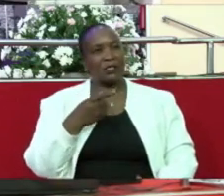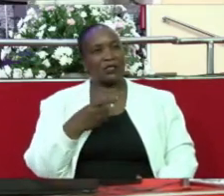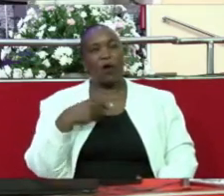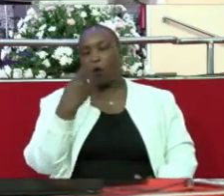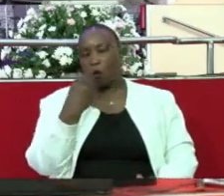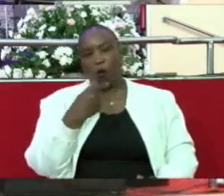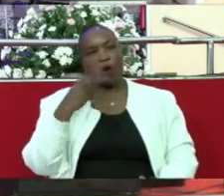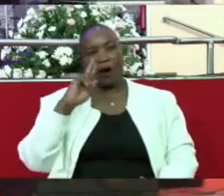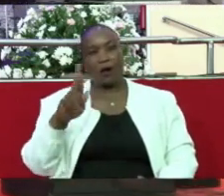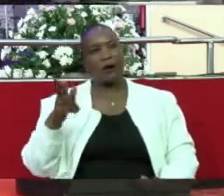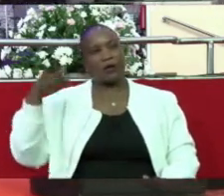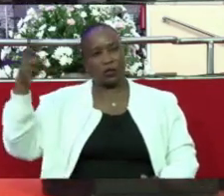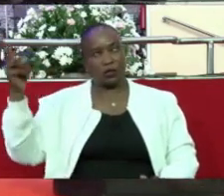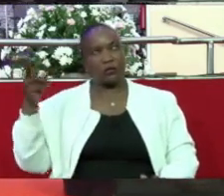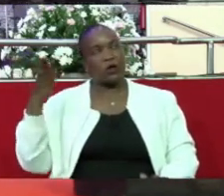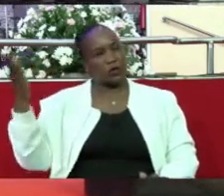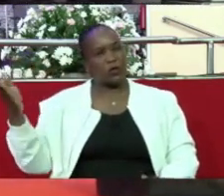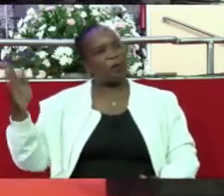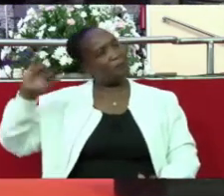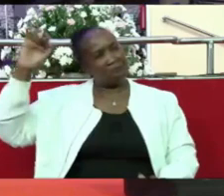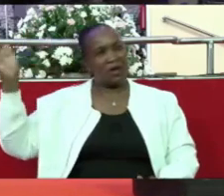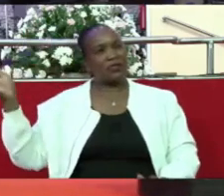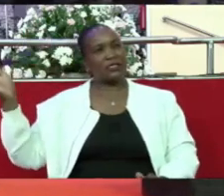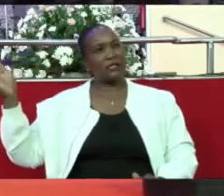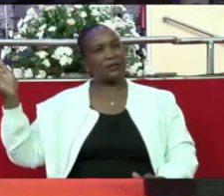Before a plane that can soar above you.